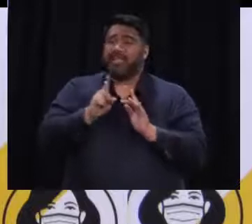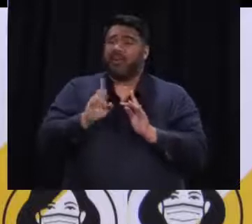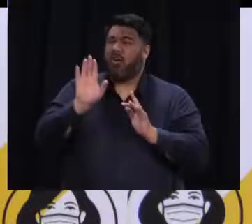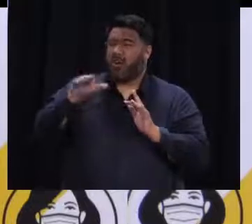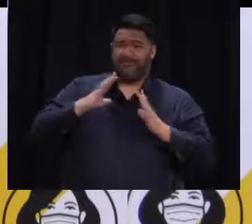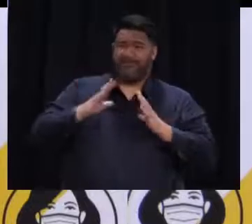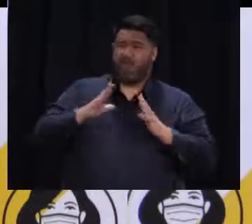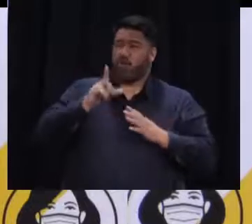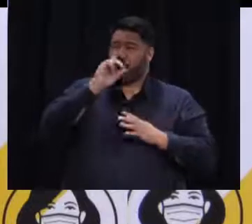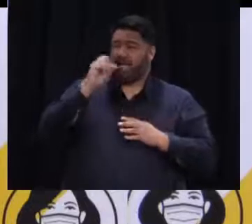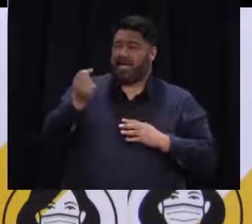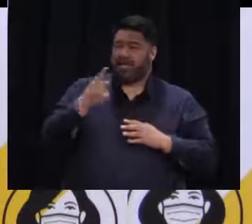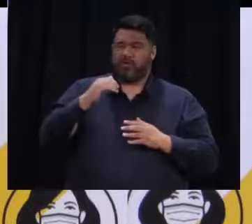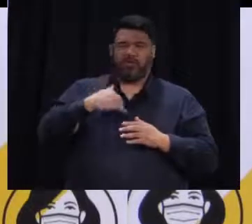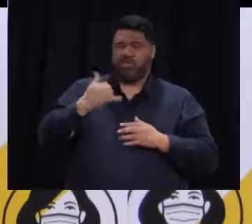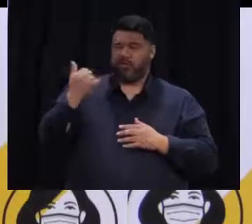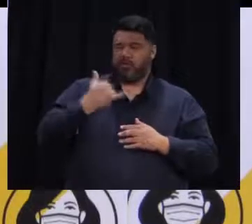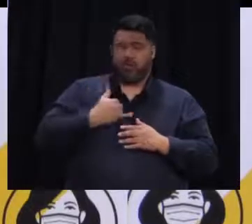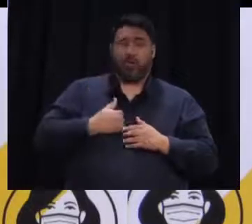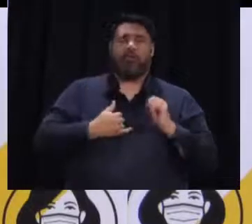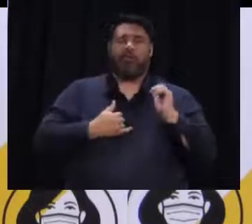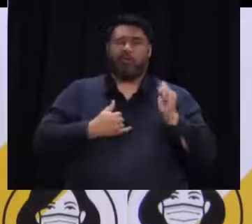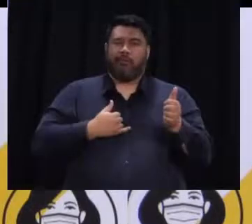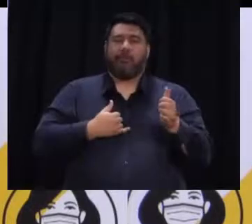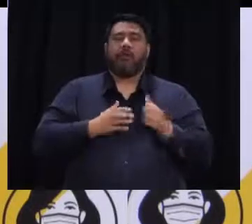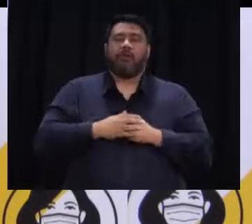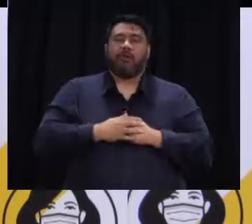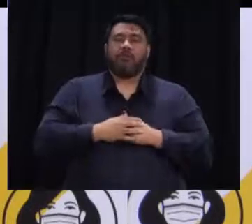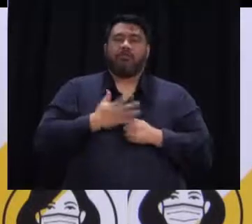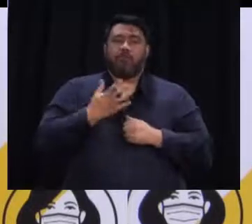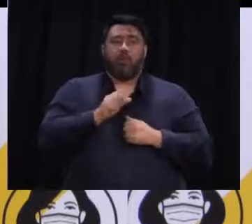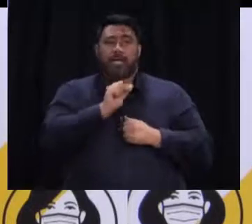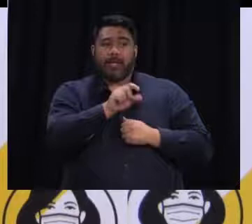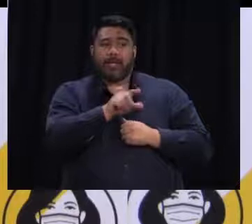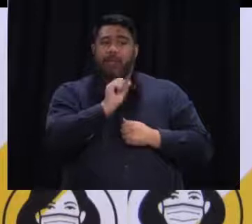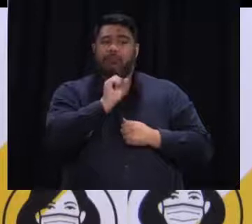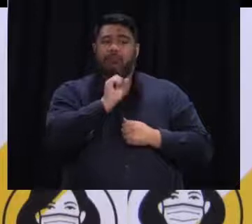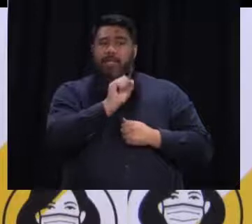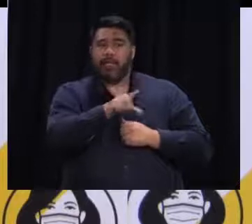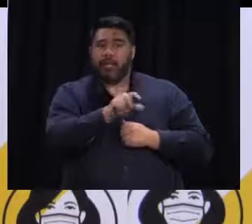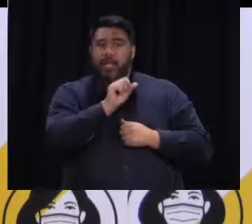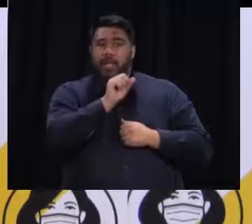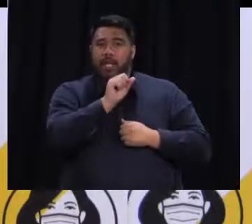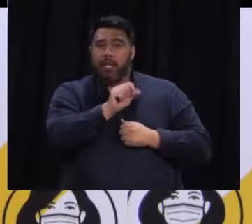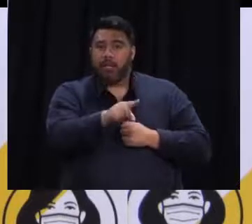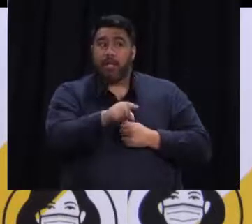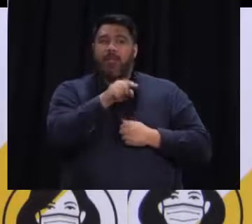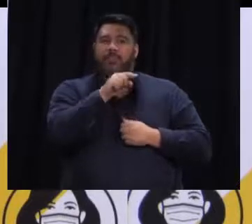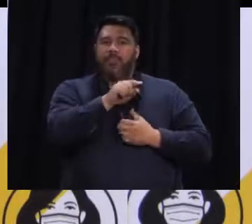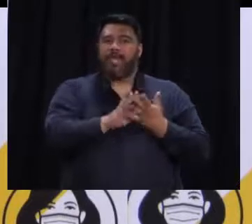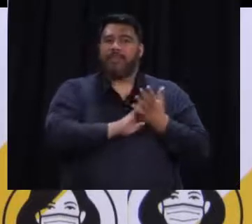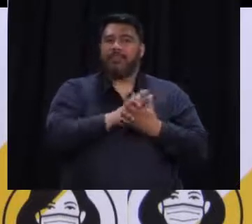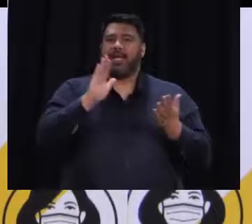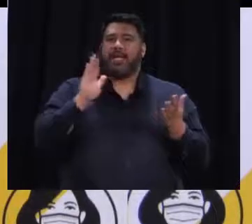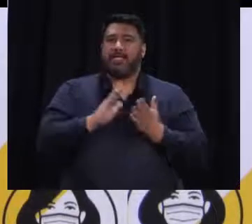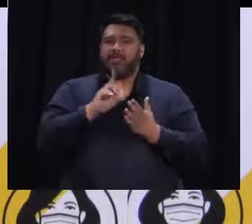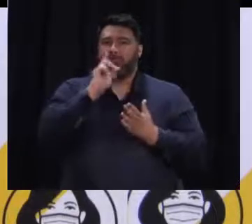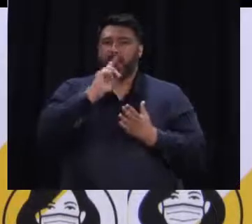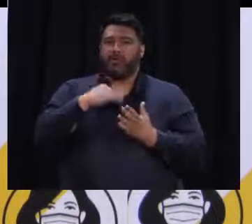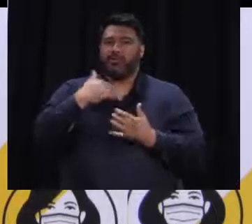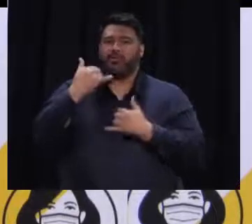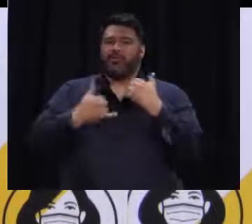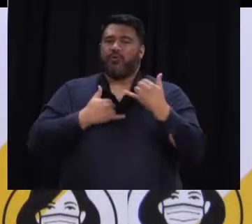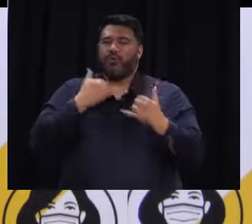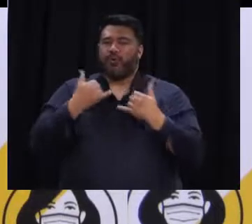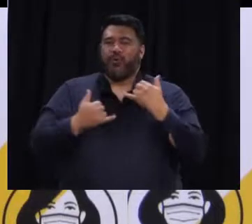in each day to say and confirm that they are still feeling well. That reduces the number of people who need to undertake that, and